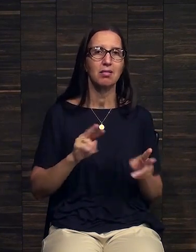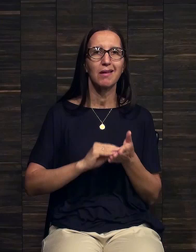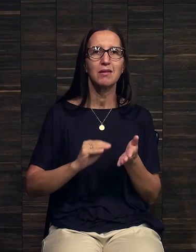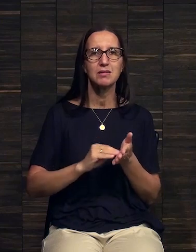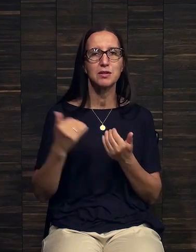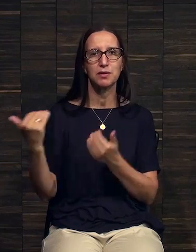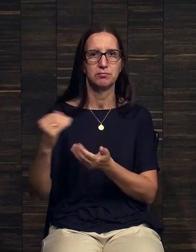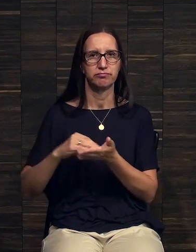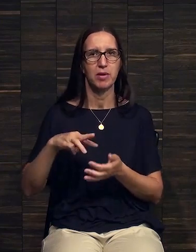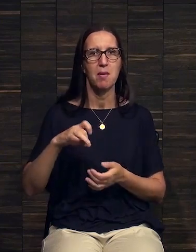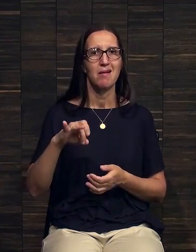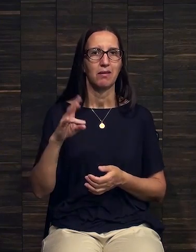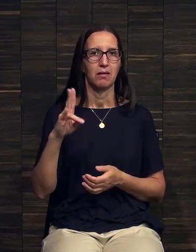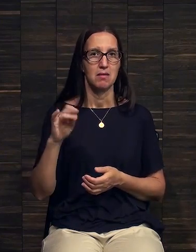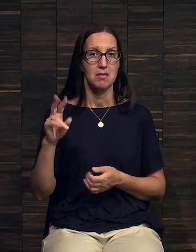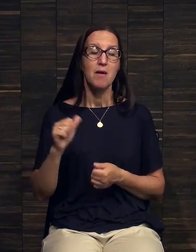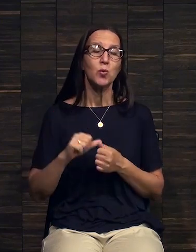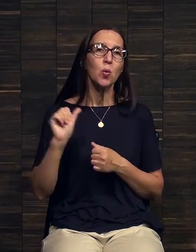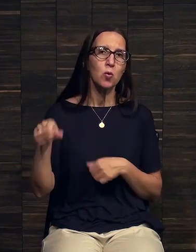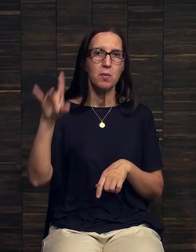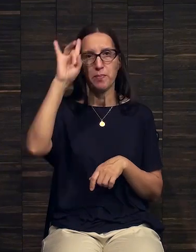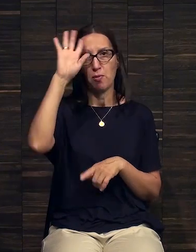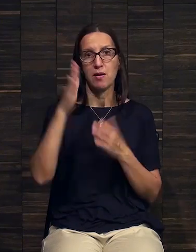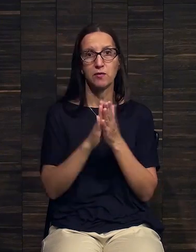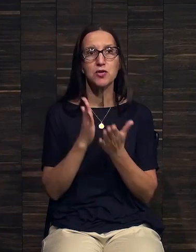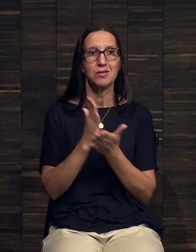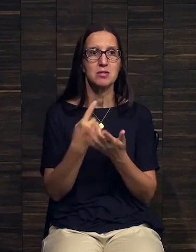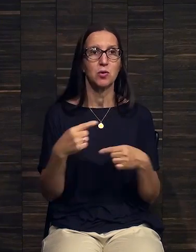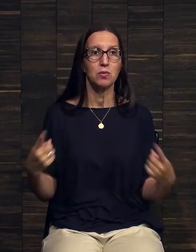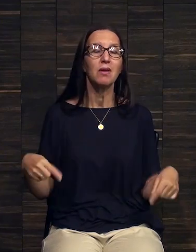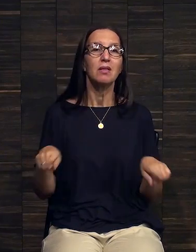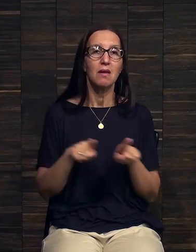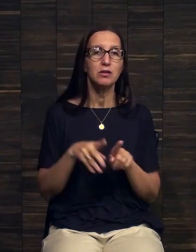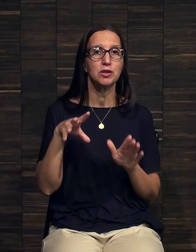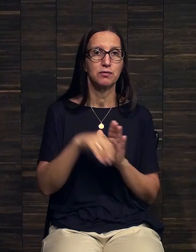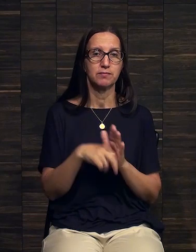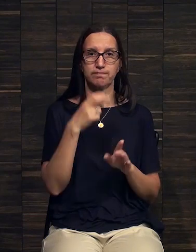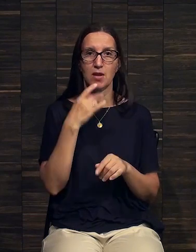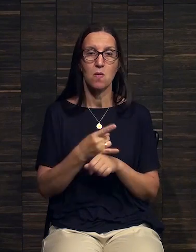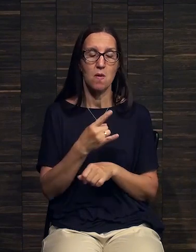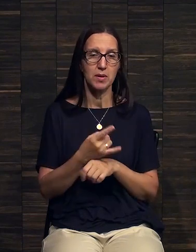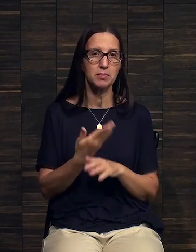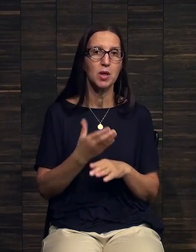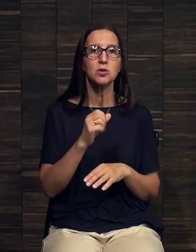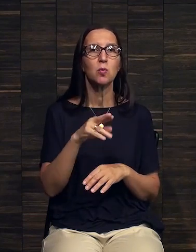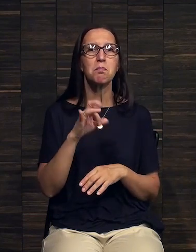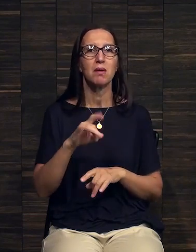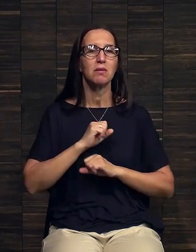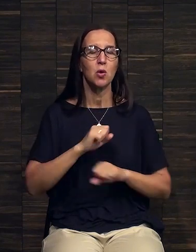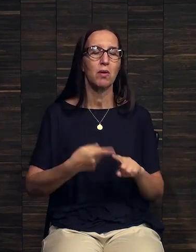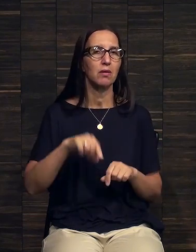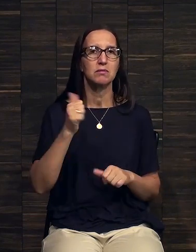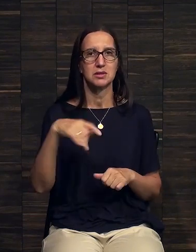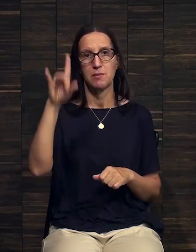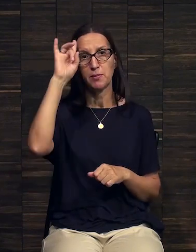just guess that apart from popular things, there are other. The same applies to comics.